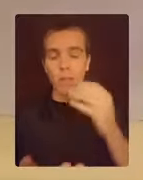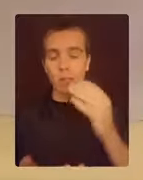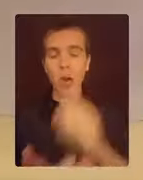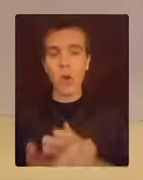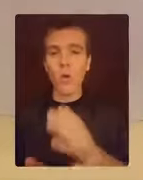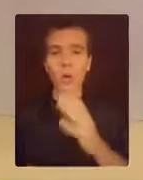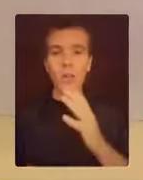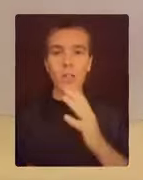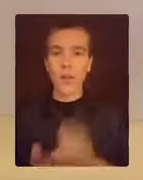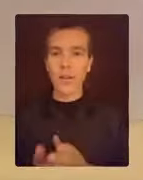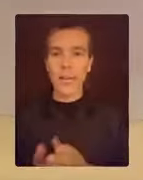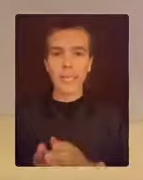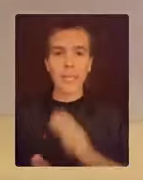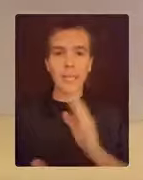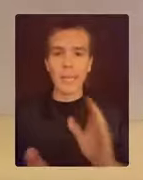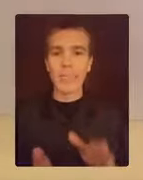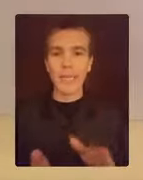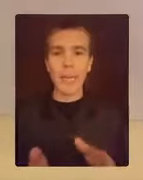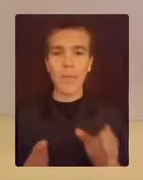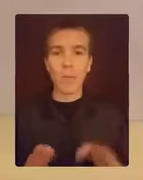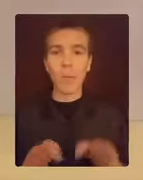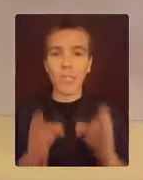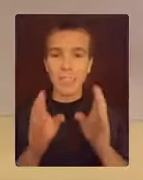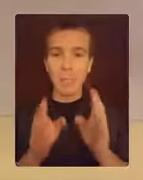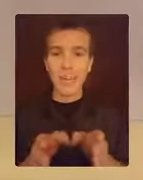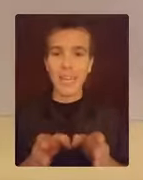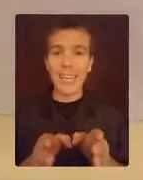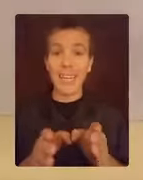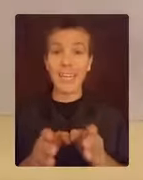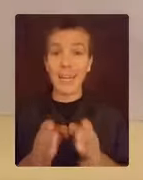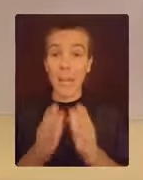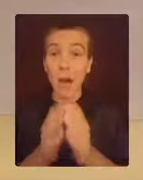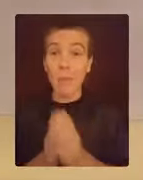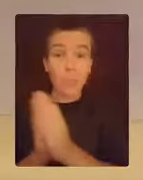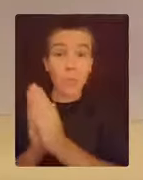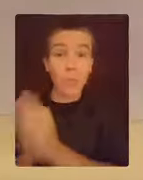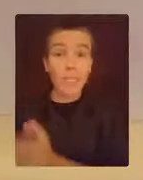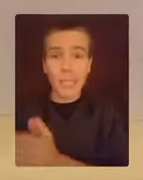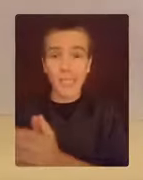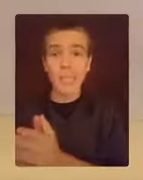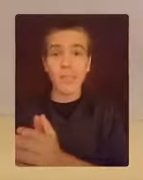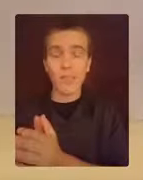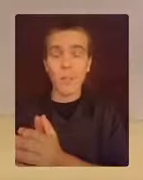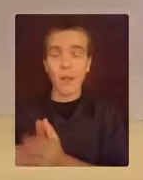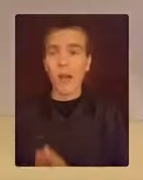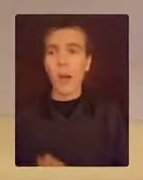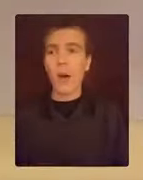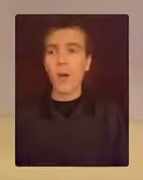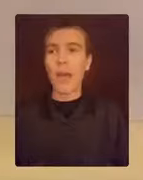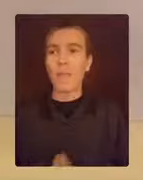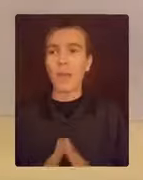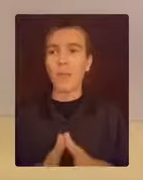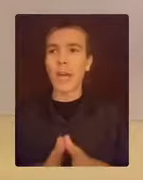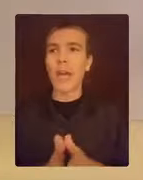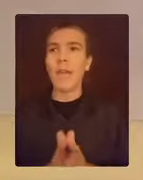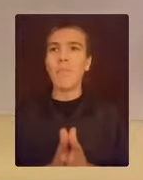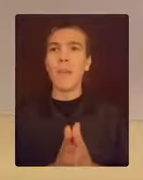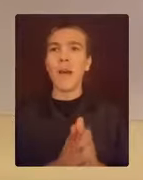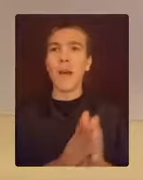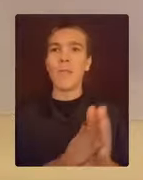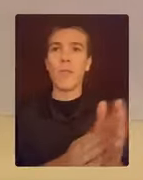mean, there is no sarcastic anything. If you speak it, it comes into existence. If you